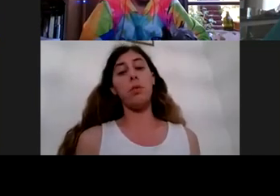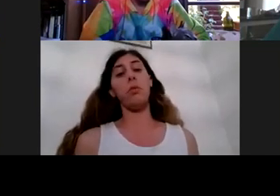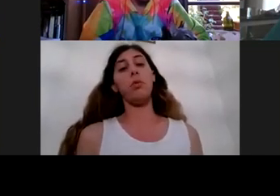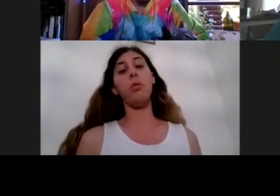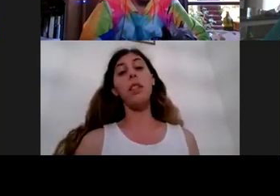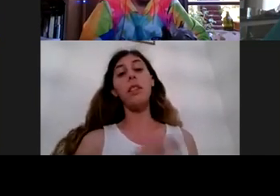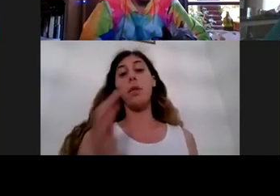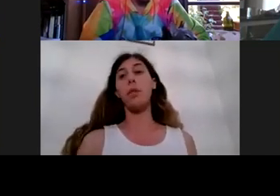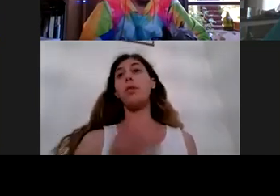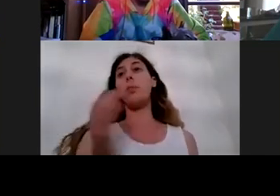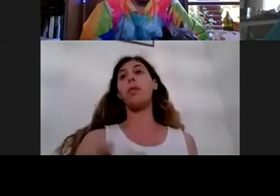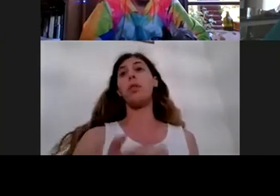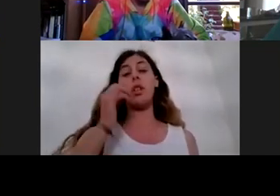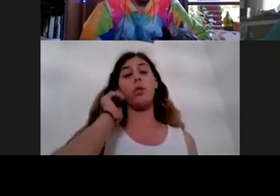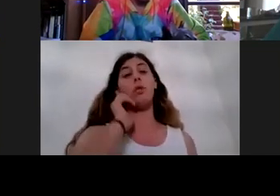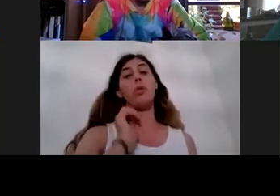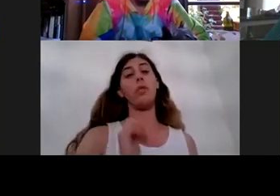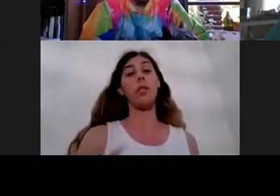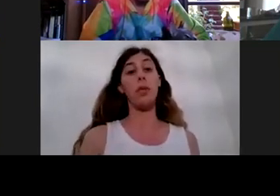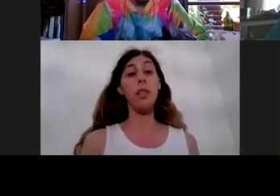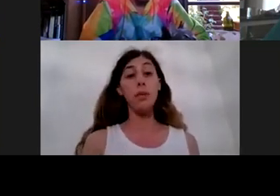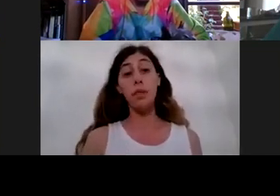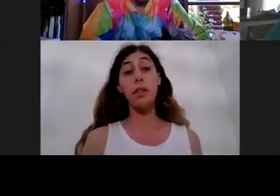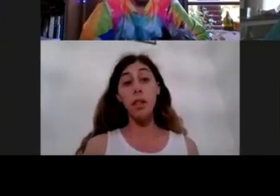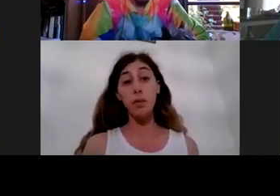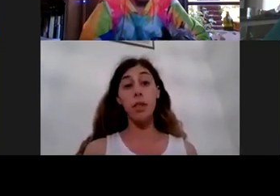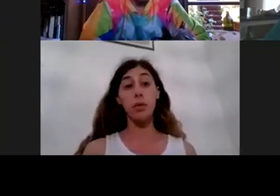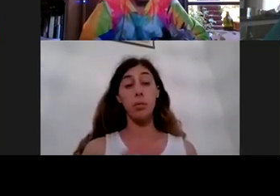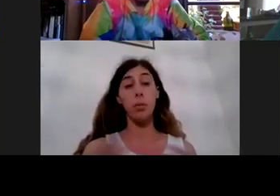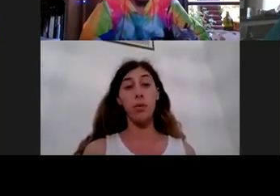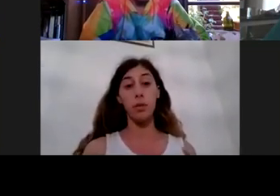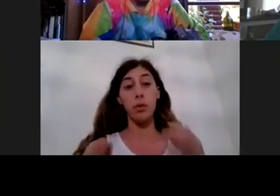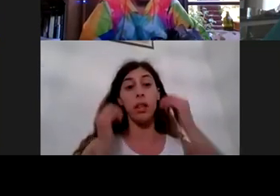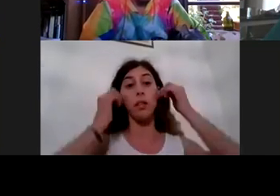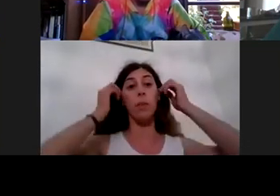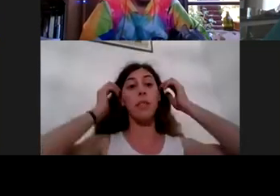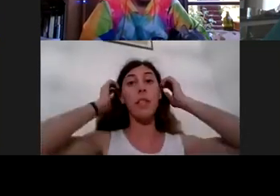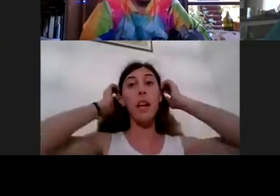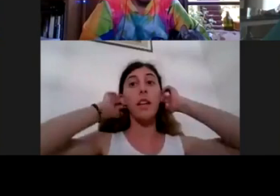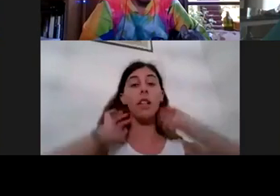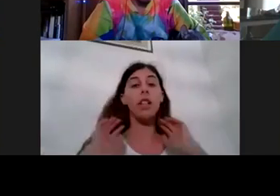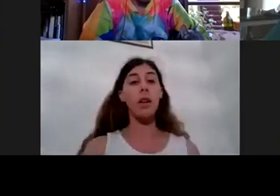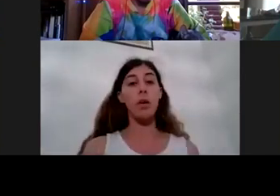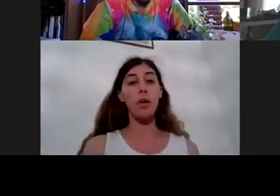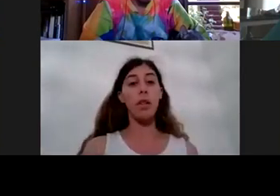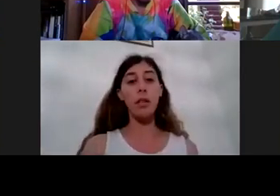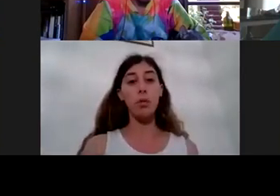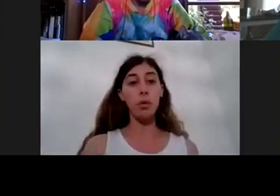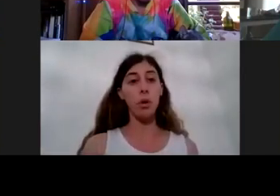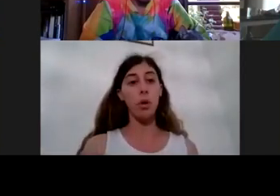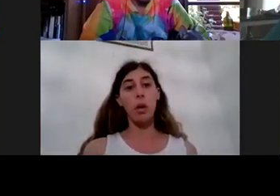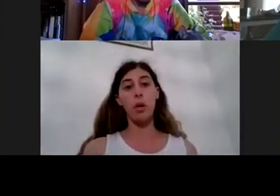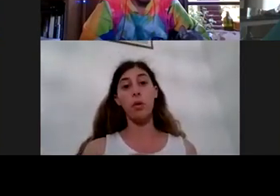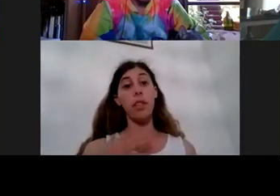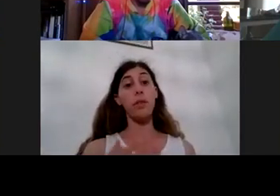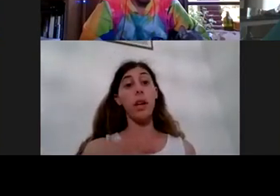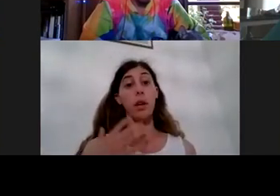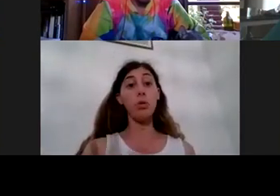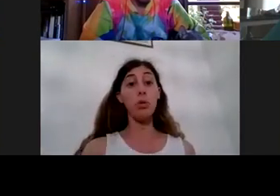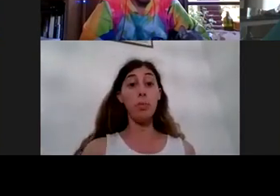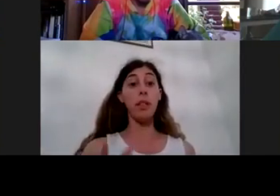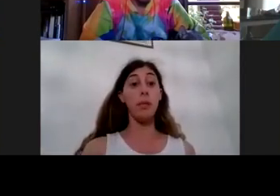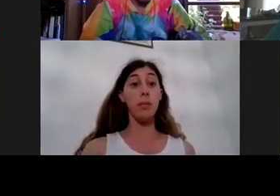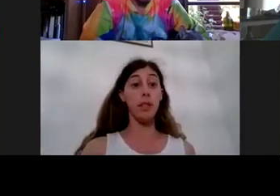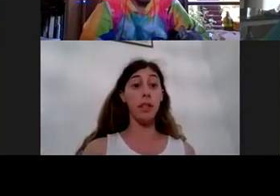dissolved. I'm sorry about that. So this French Association for Trans Healthcare